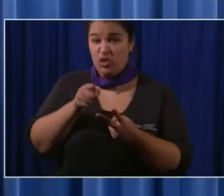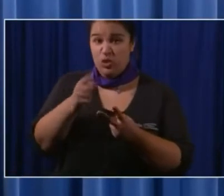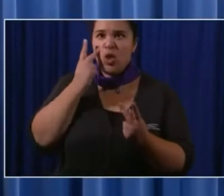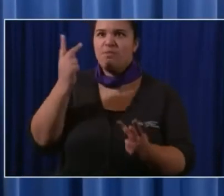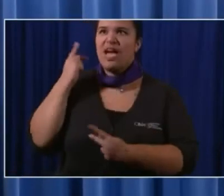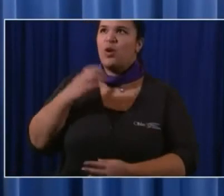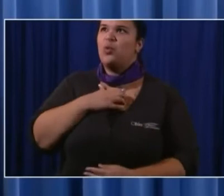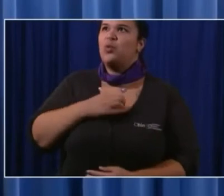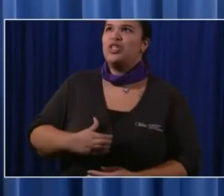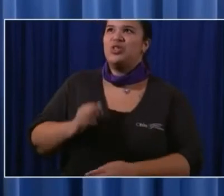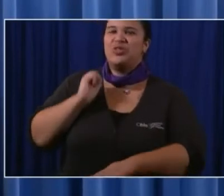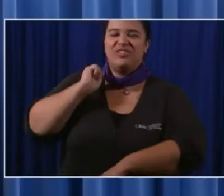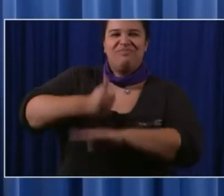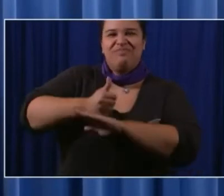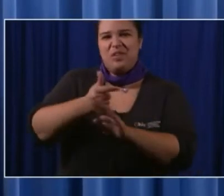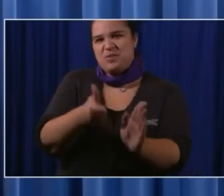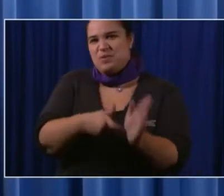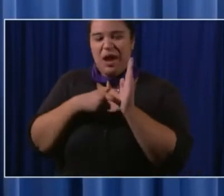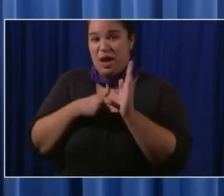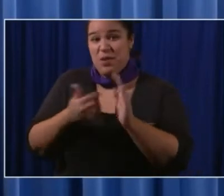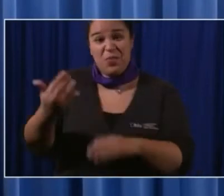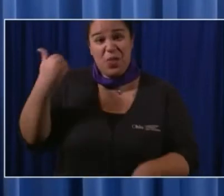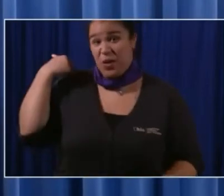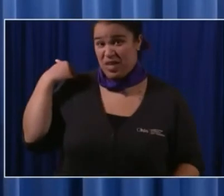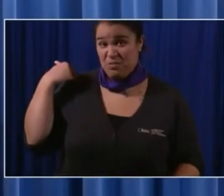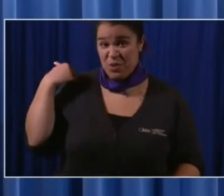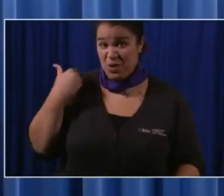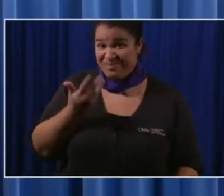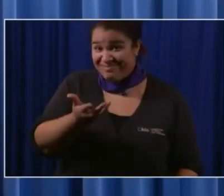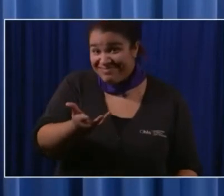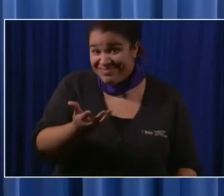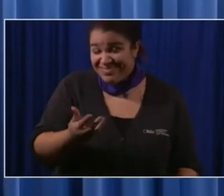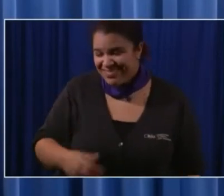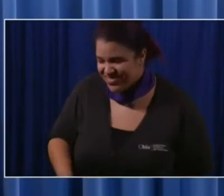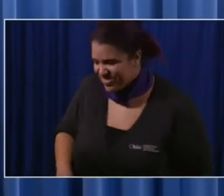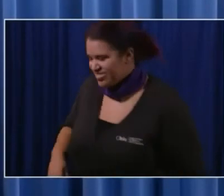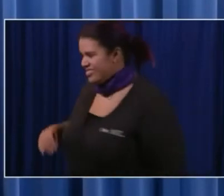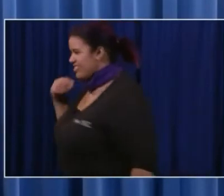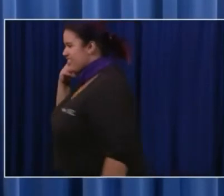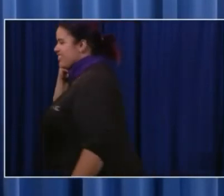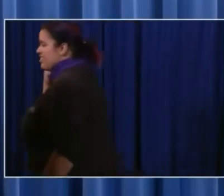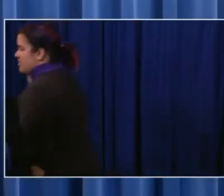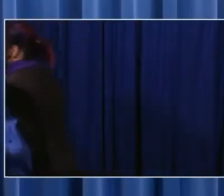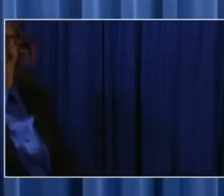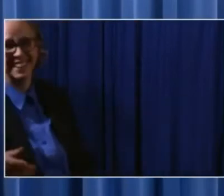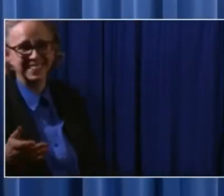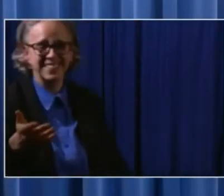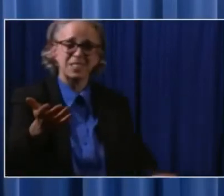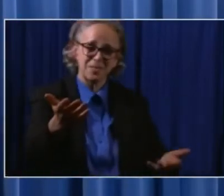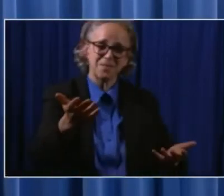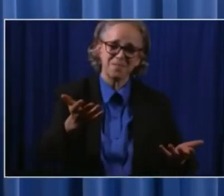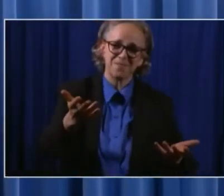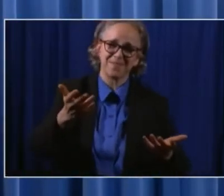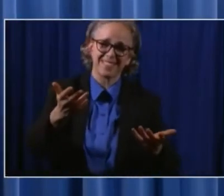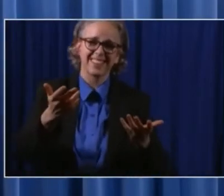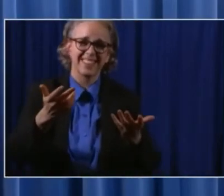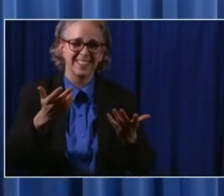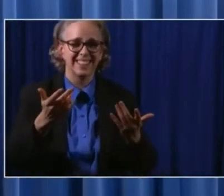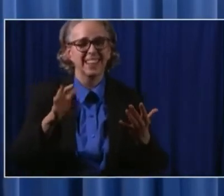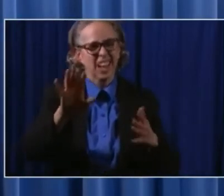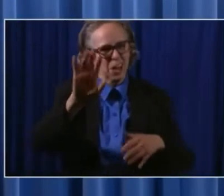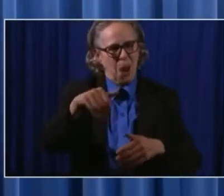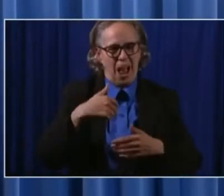Well, I've said when this is all over, or I've jokingly said, because we wouldn't want this ever to